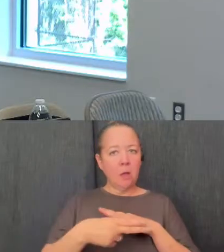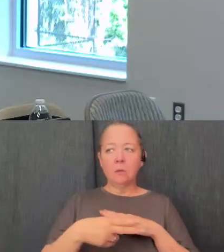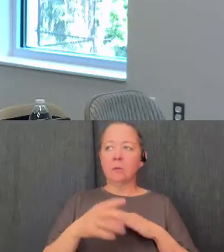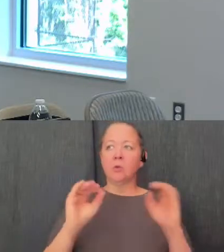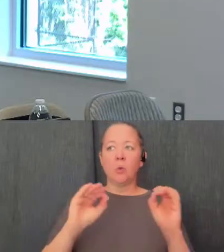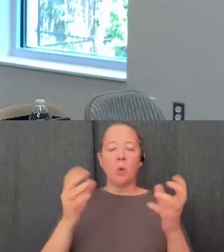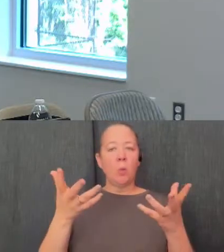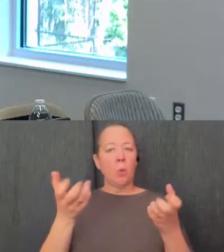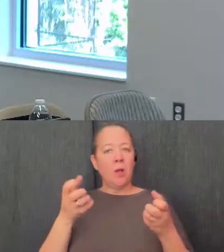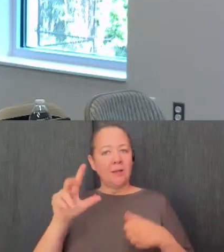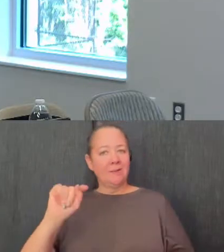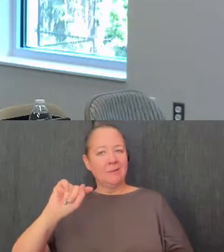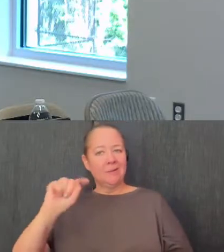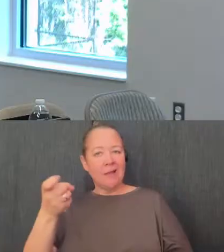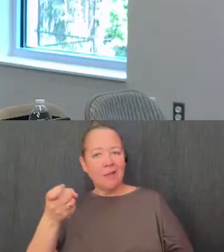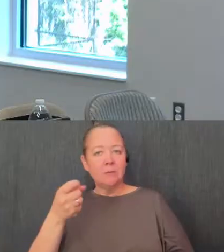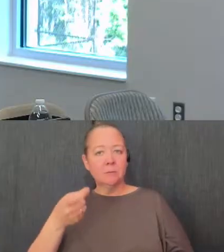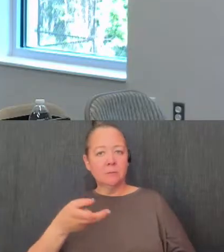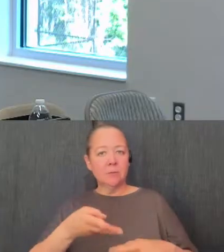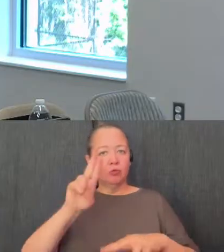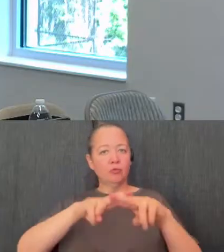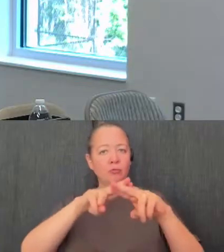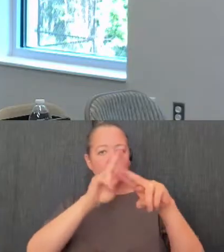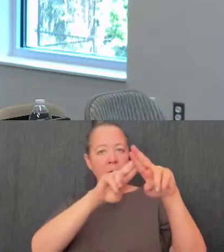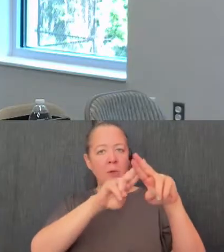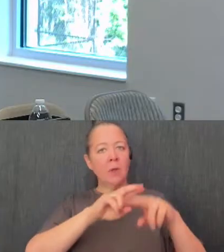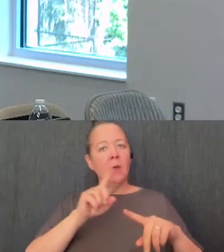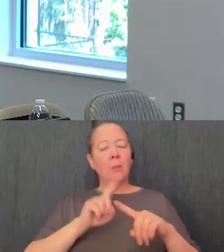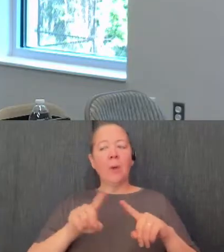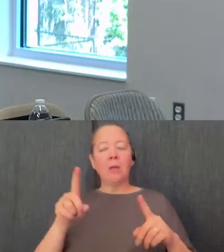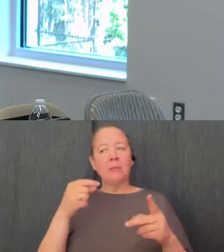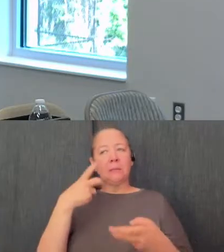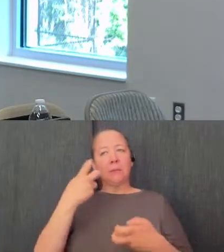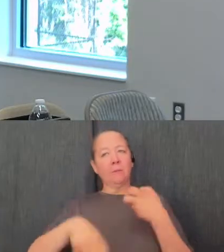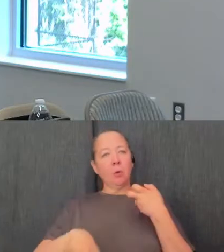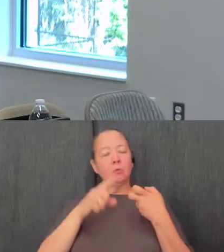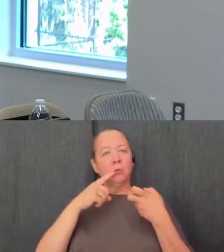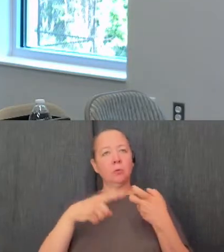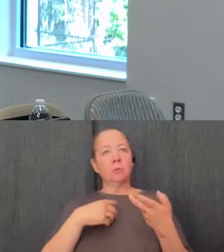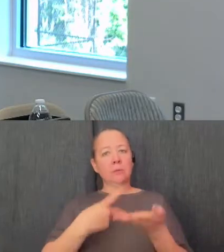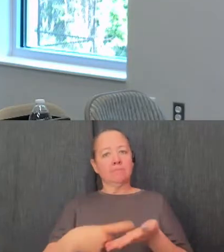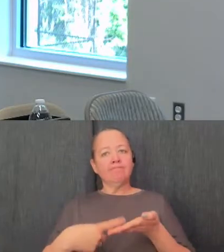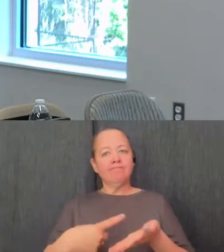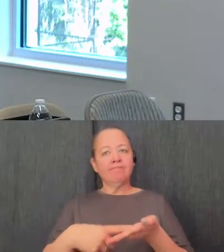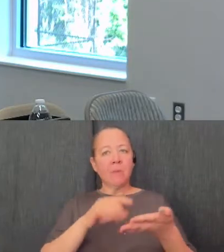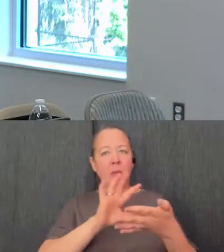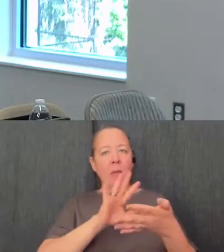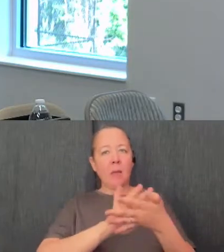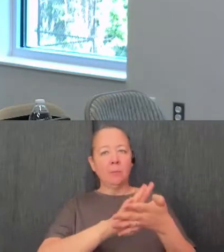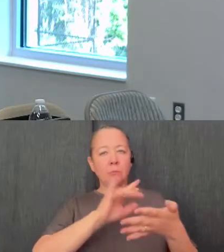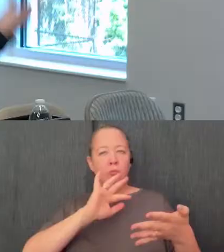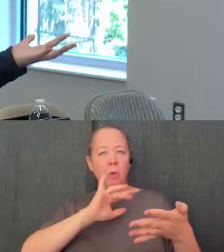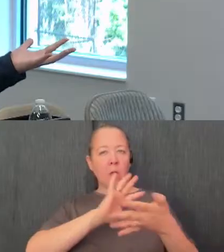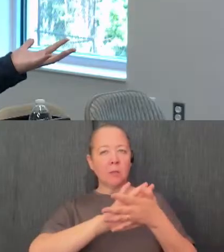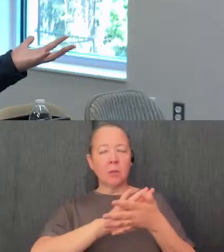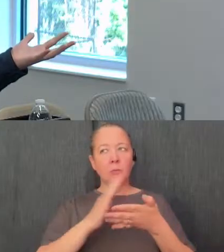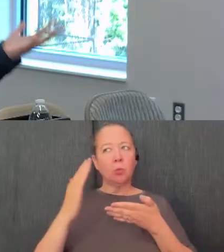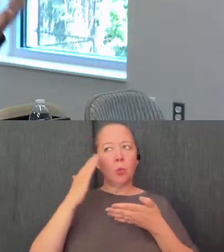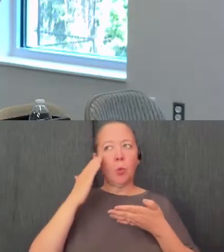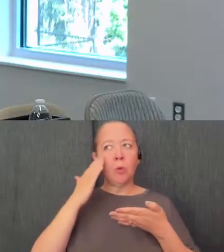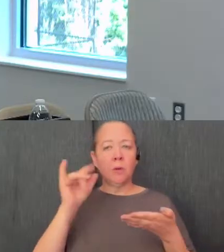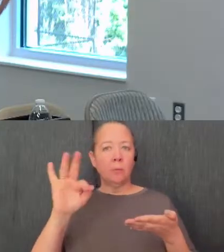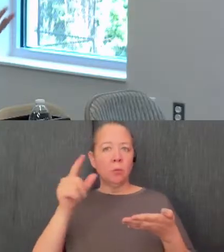wants a tax increase. But it's hard to talk about that in the abstract without knowing that if we don't do that, what are we